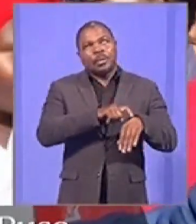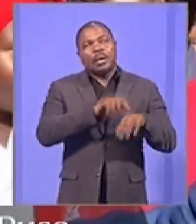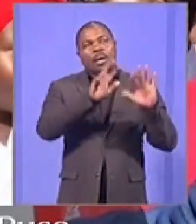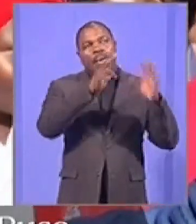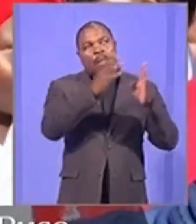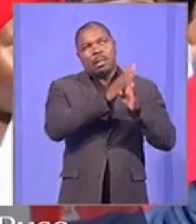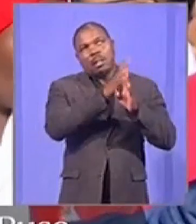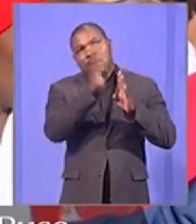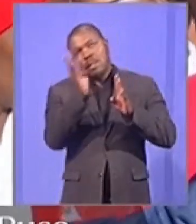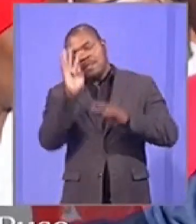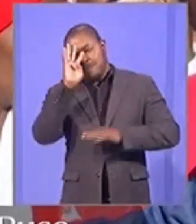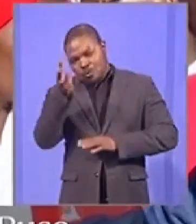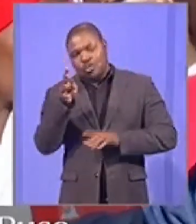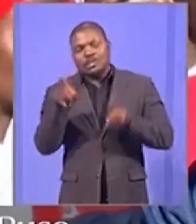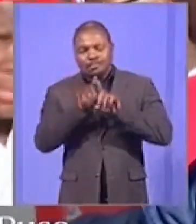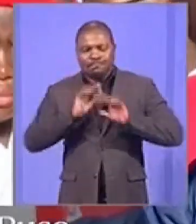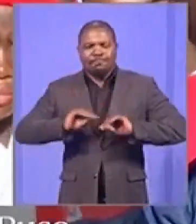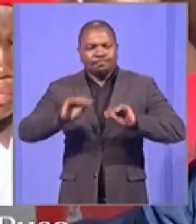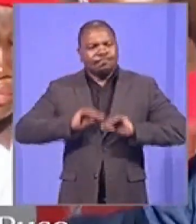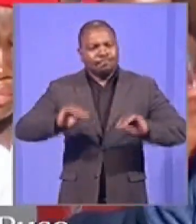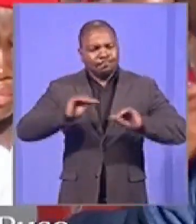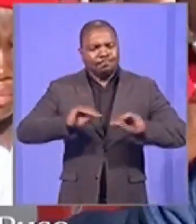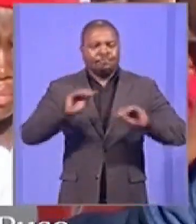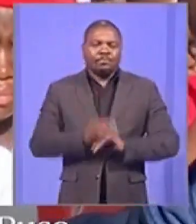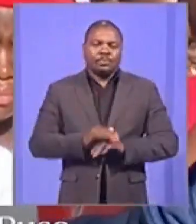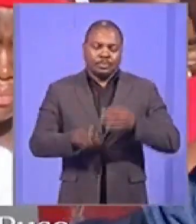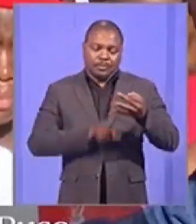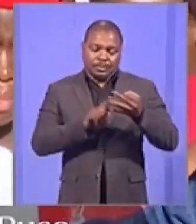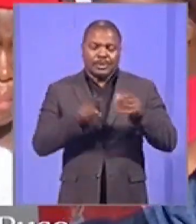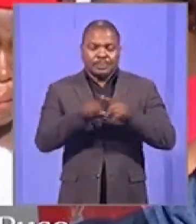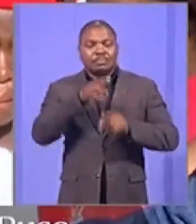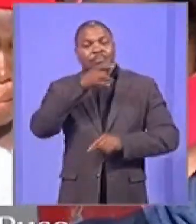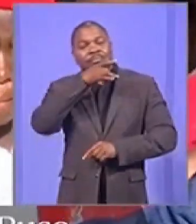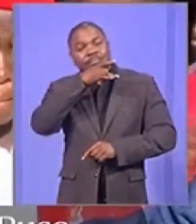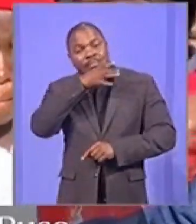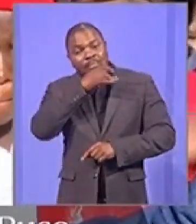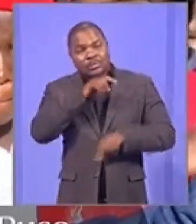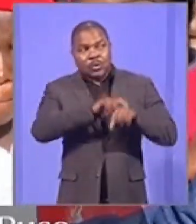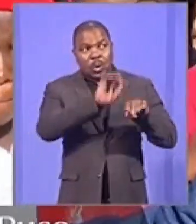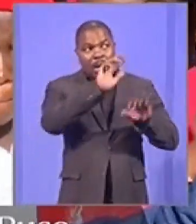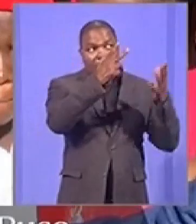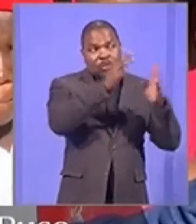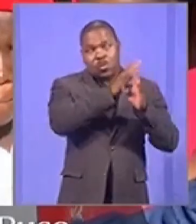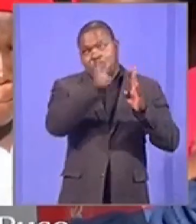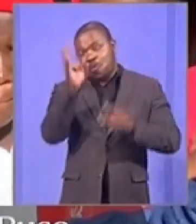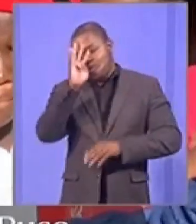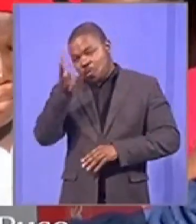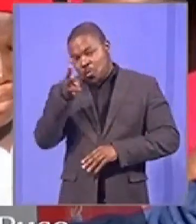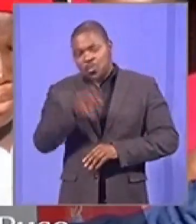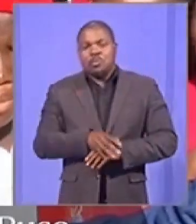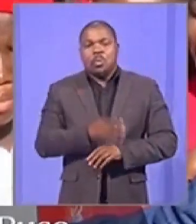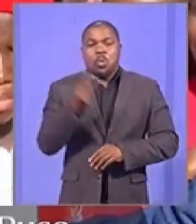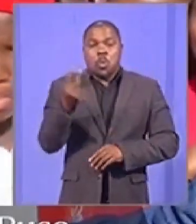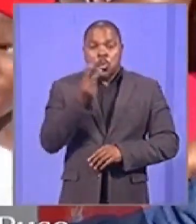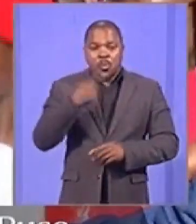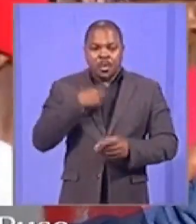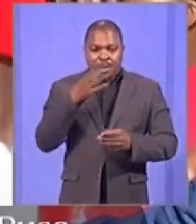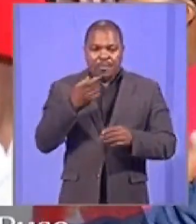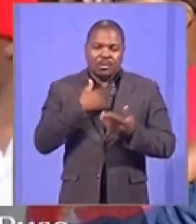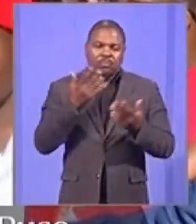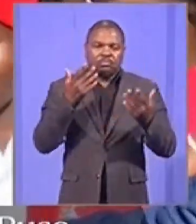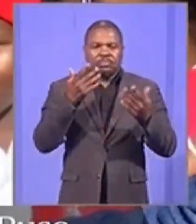8 to 4 o'clock, and also on Saturday we teach from 8 to 4 o'clock, and then also we have the